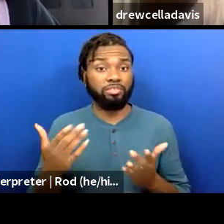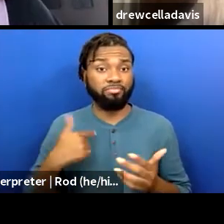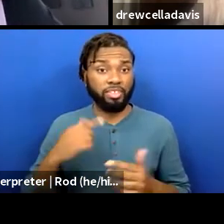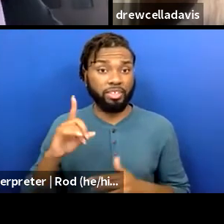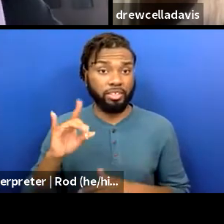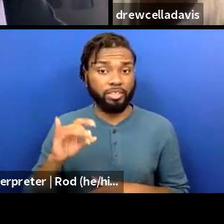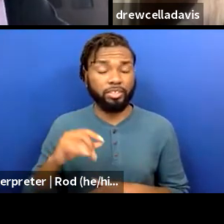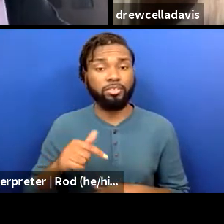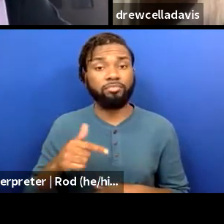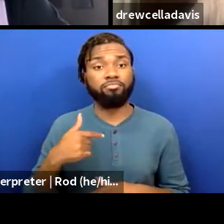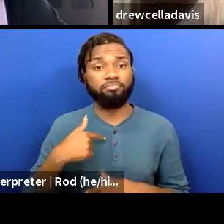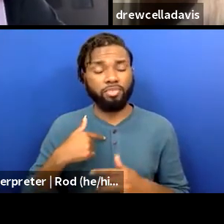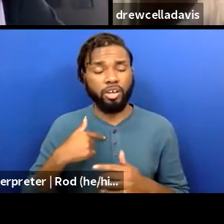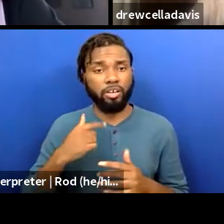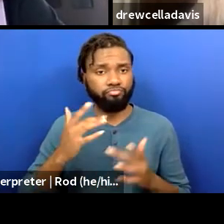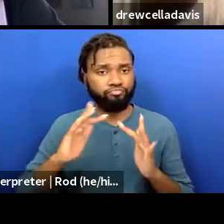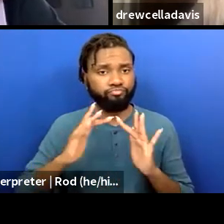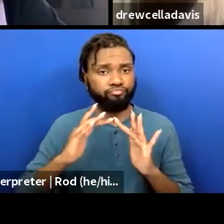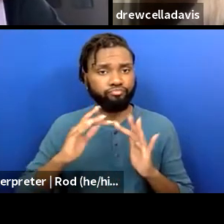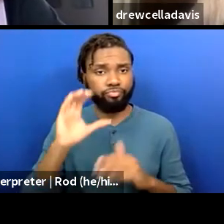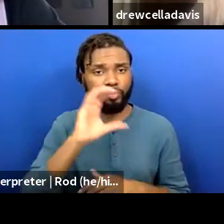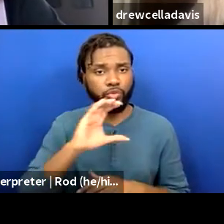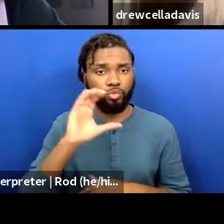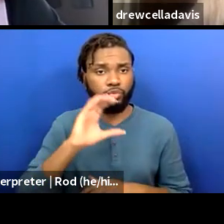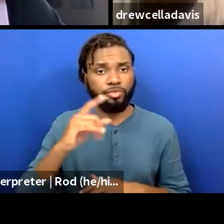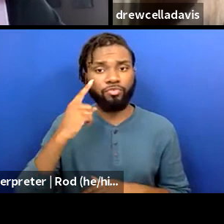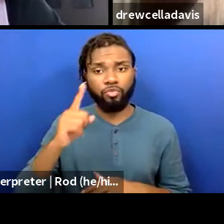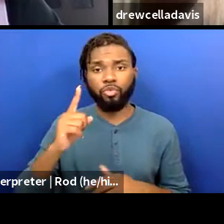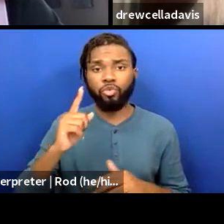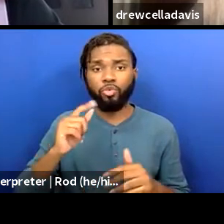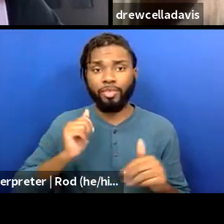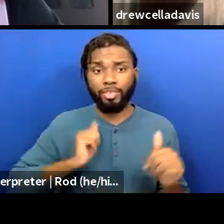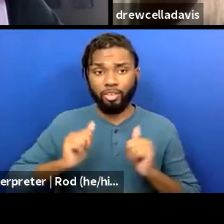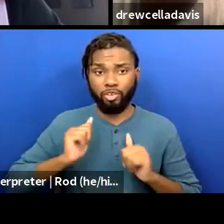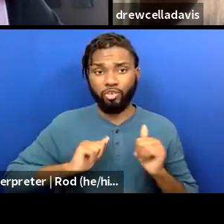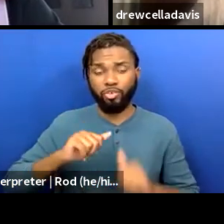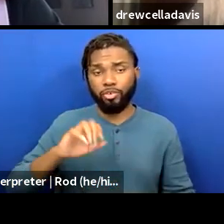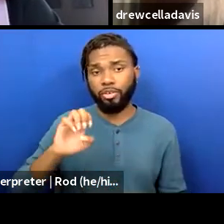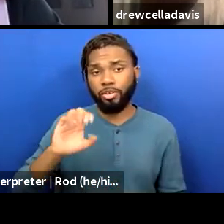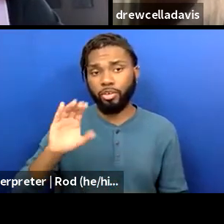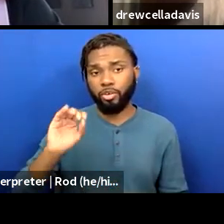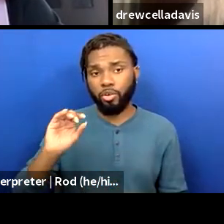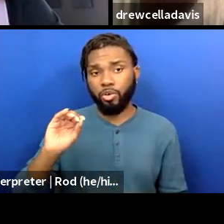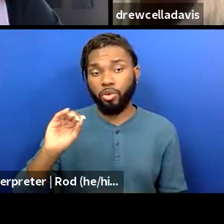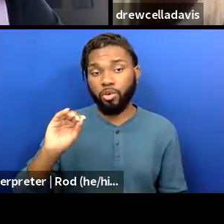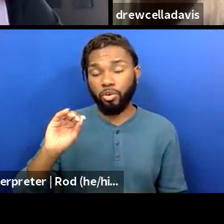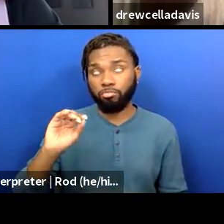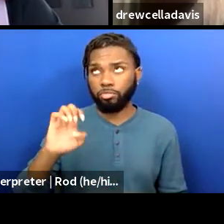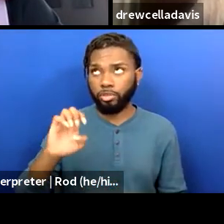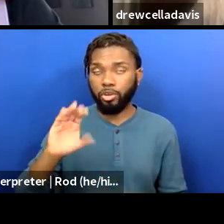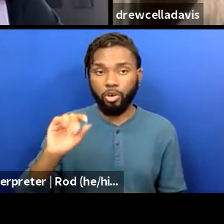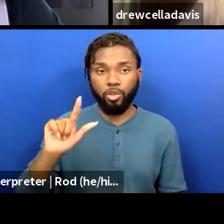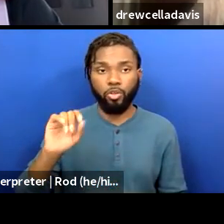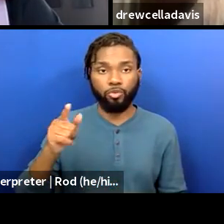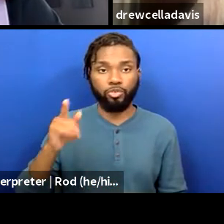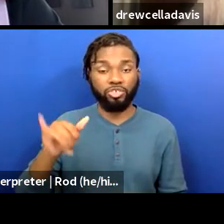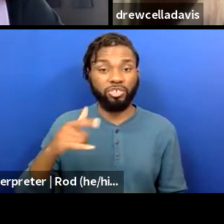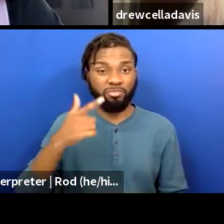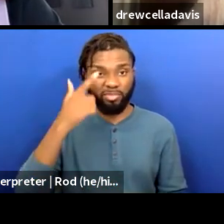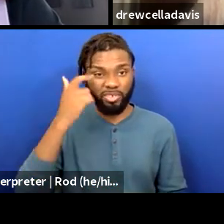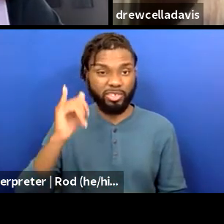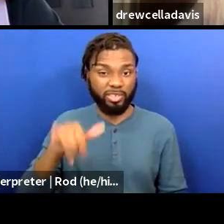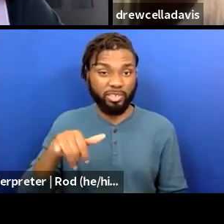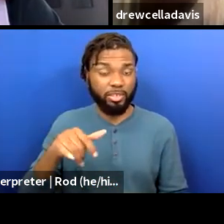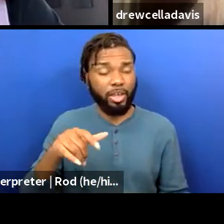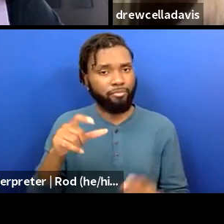do an internet search of theater ecology, because it was not, it's a phrase I'd heard, but was